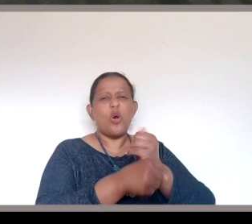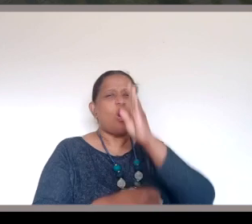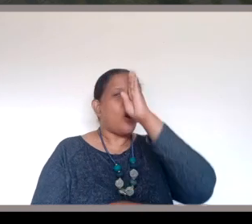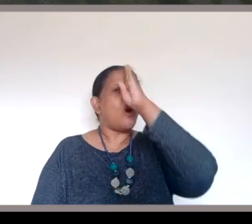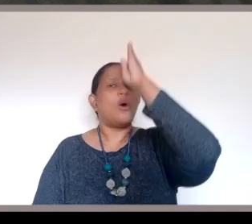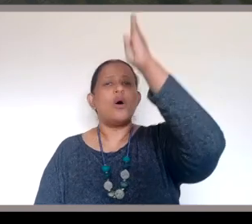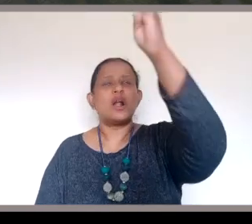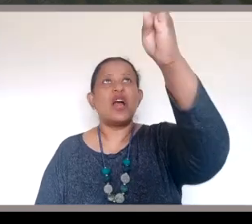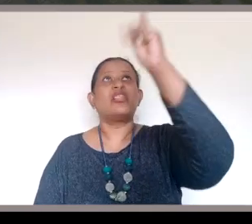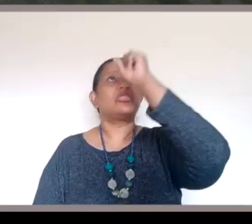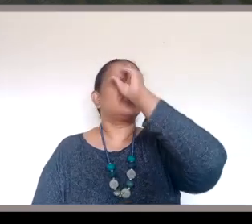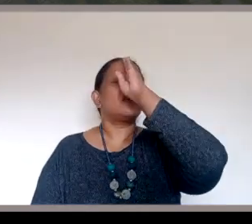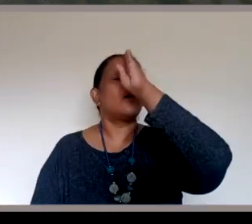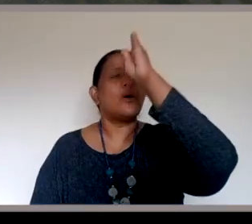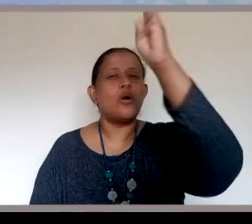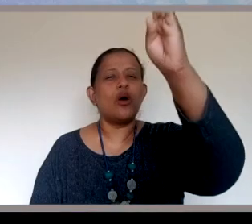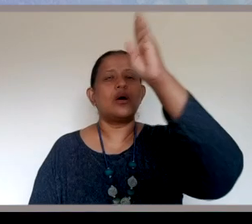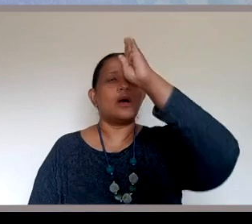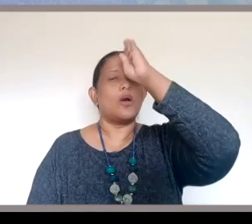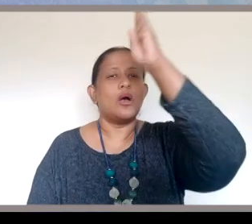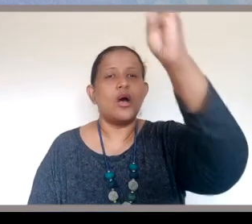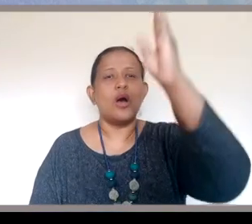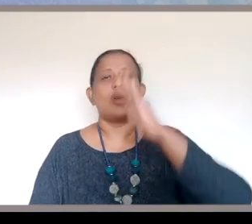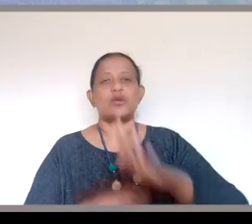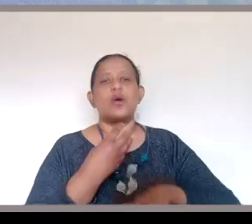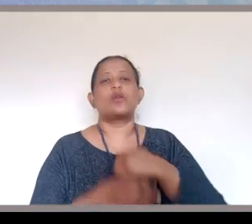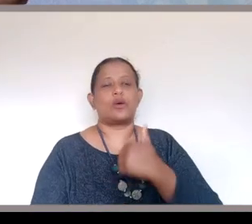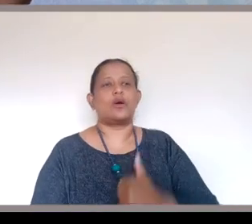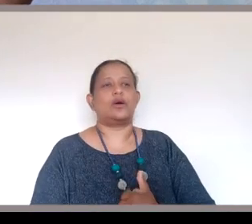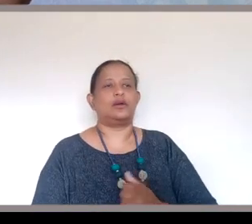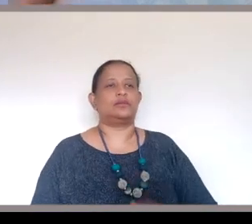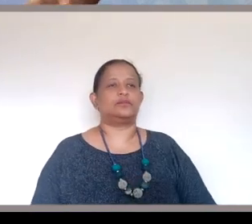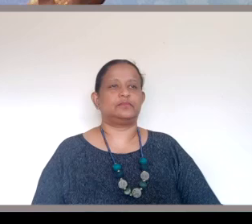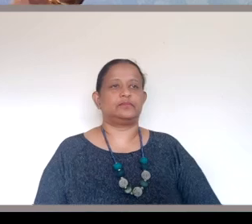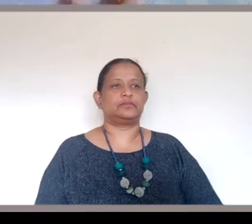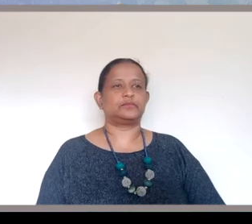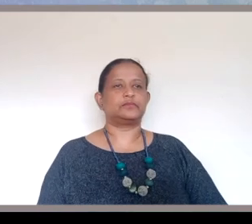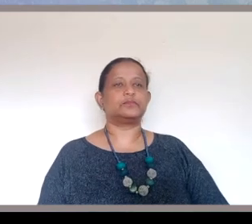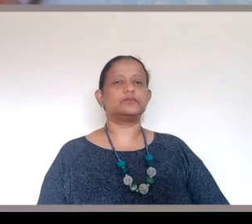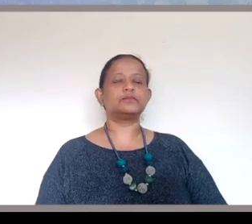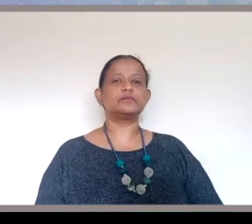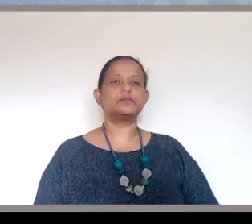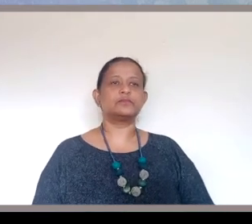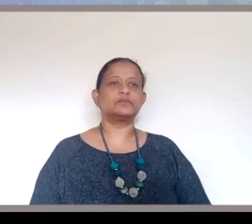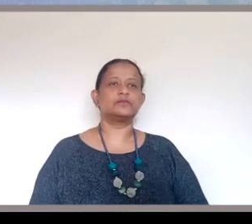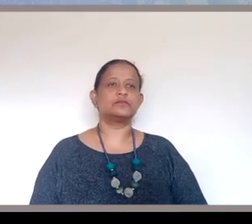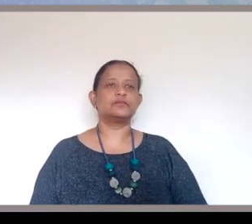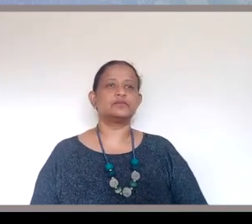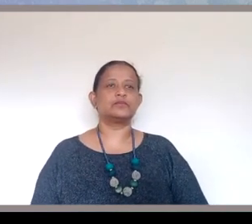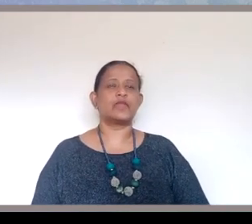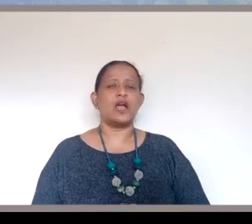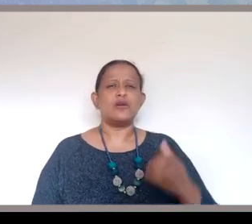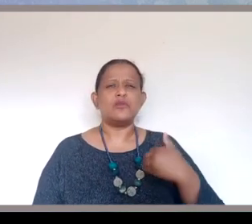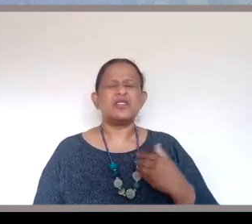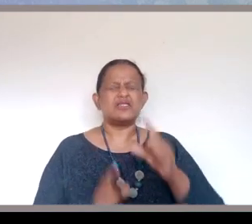of praise. Friend, focus your mind on the goodness of God. Why? Why? Why? Because the more